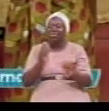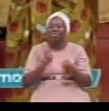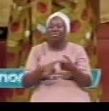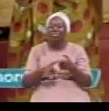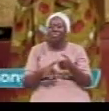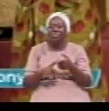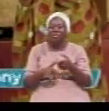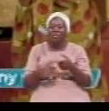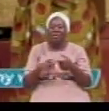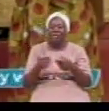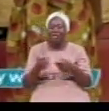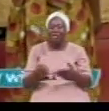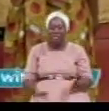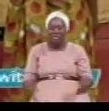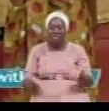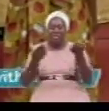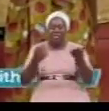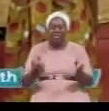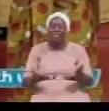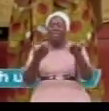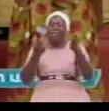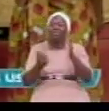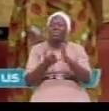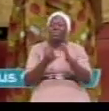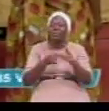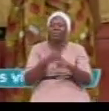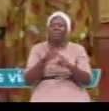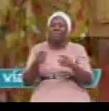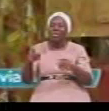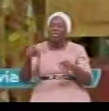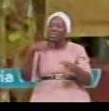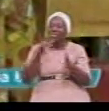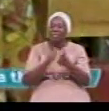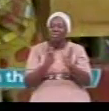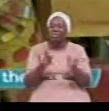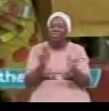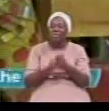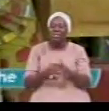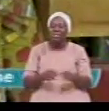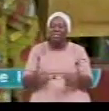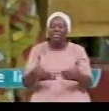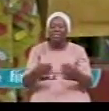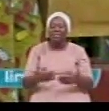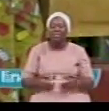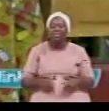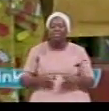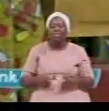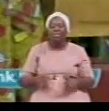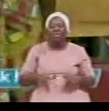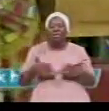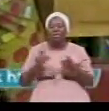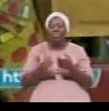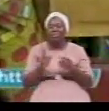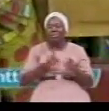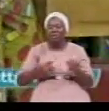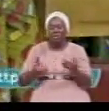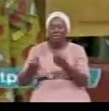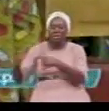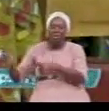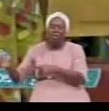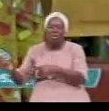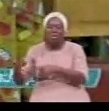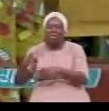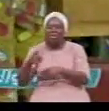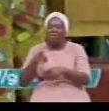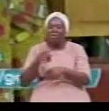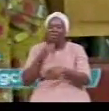lift, she lifted it. And when they said those that have given their lives to the Lord can come to the other side, she's been